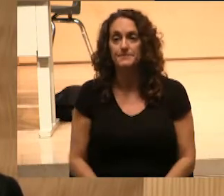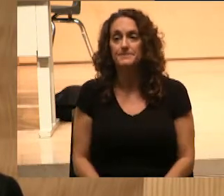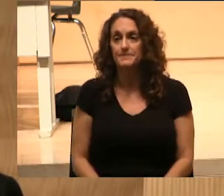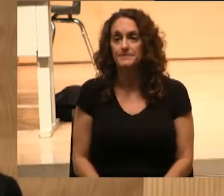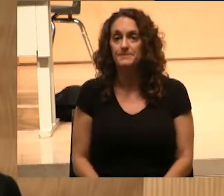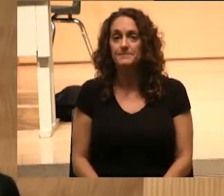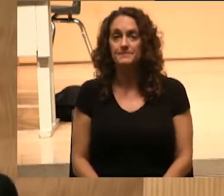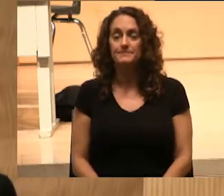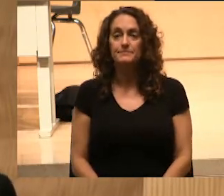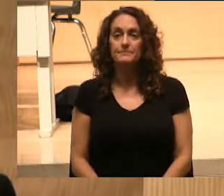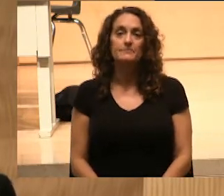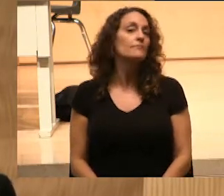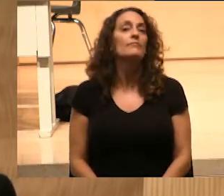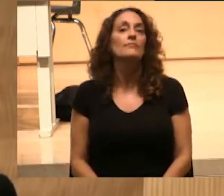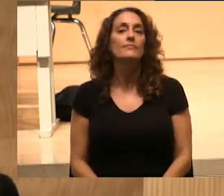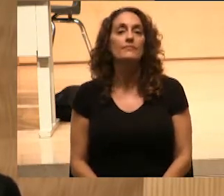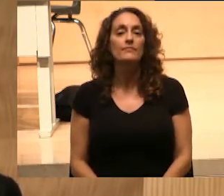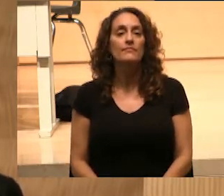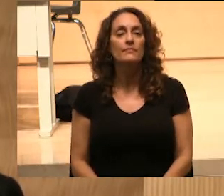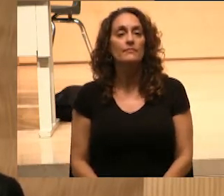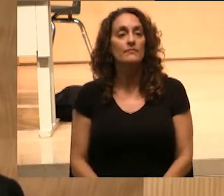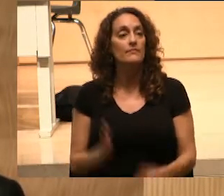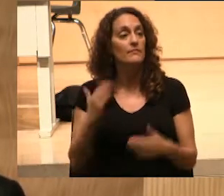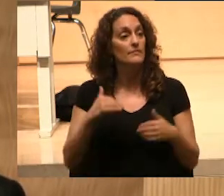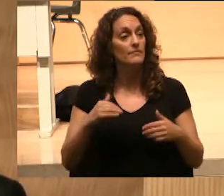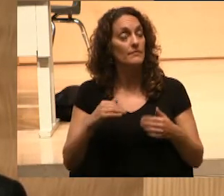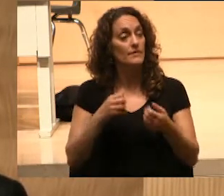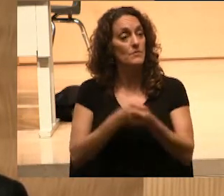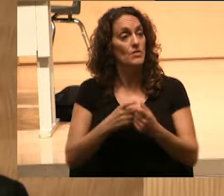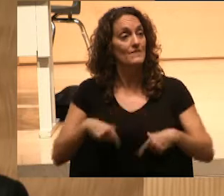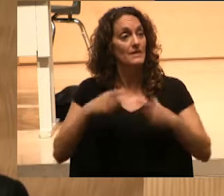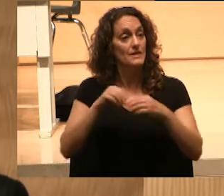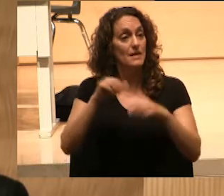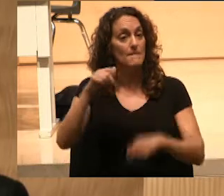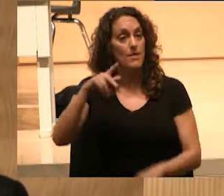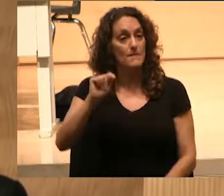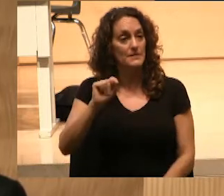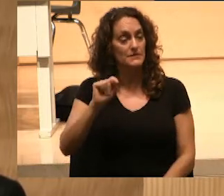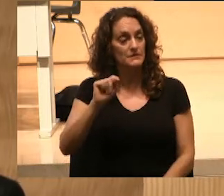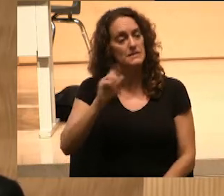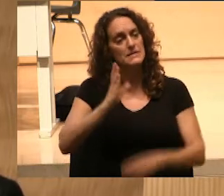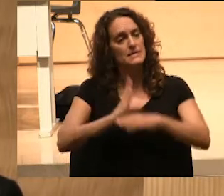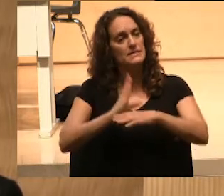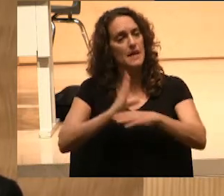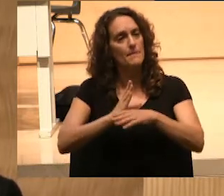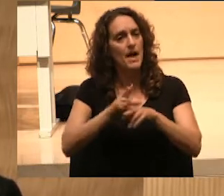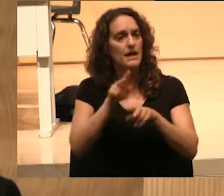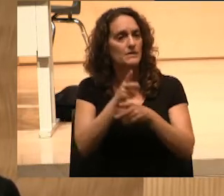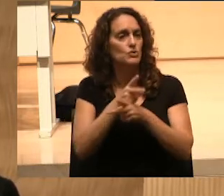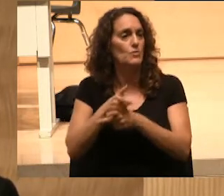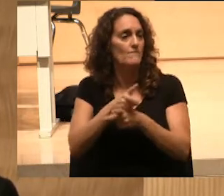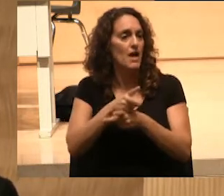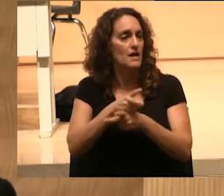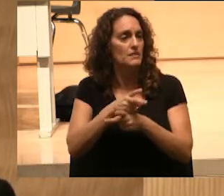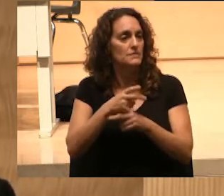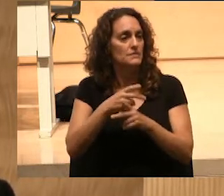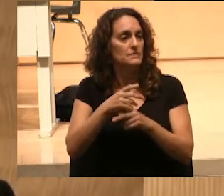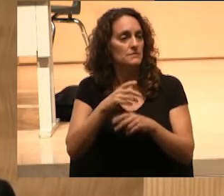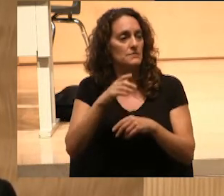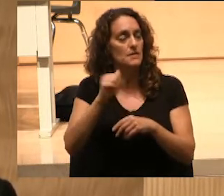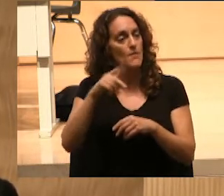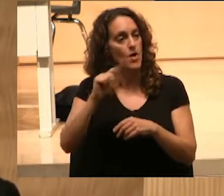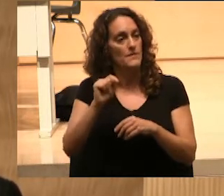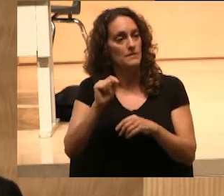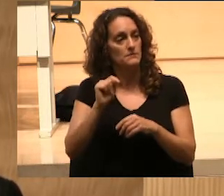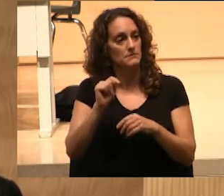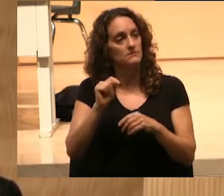in. Supported living apartments it's a semi-supervised roommate situation for participants that have a higher